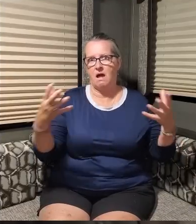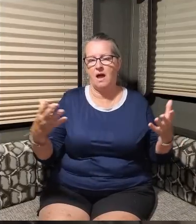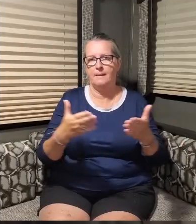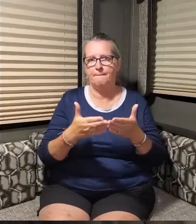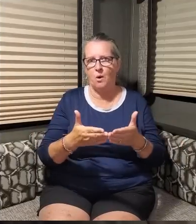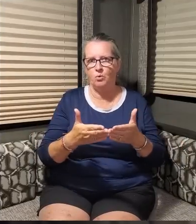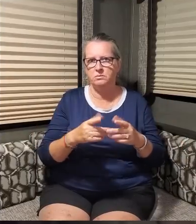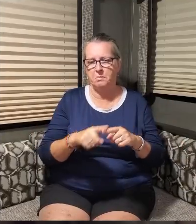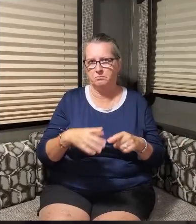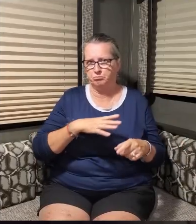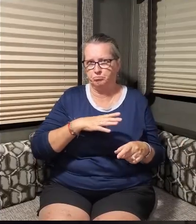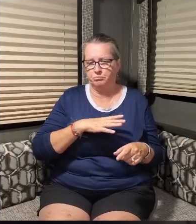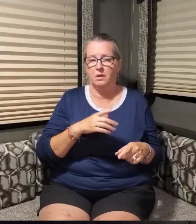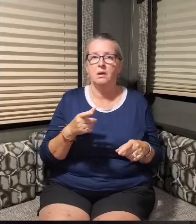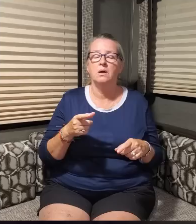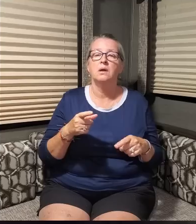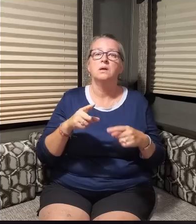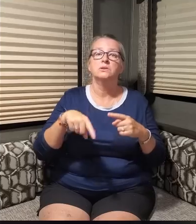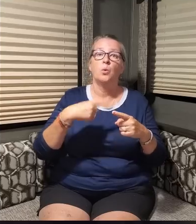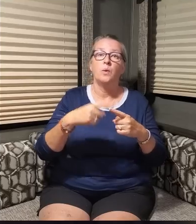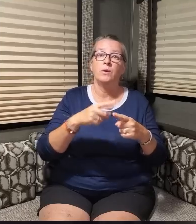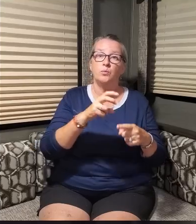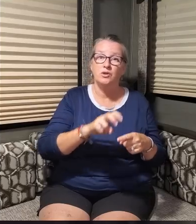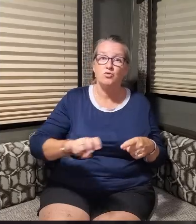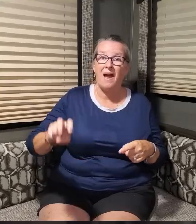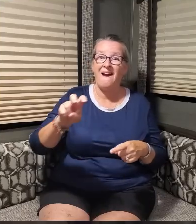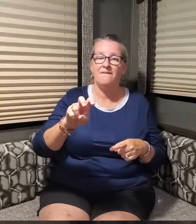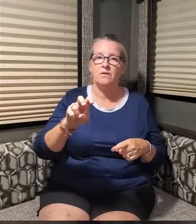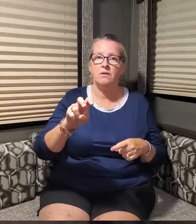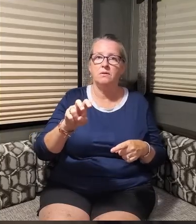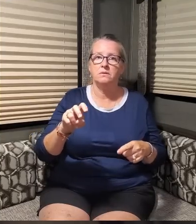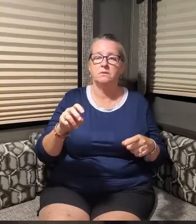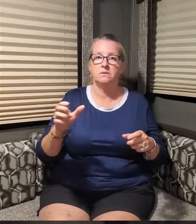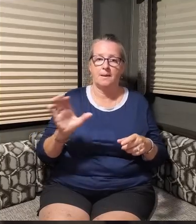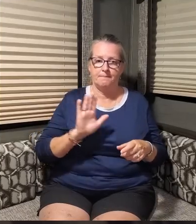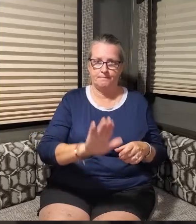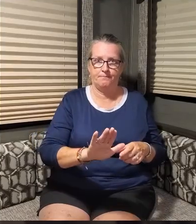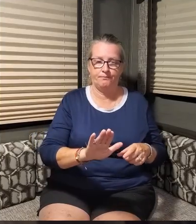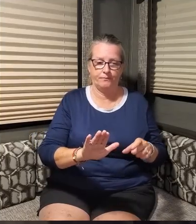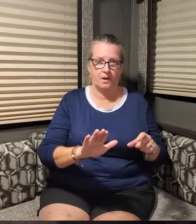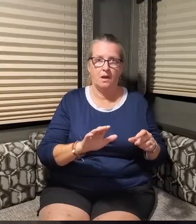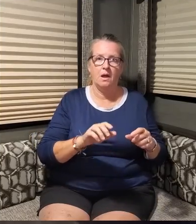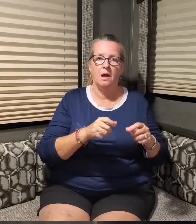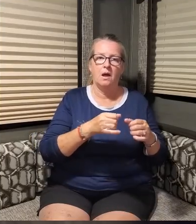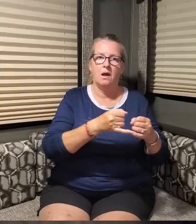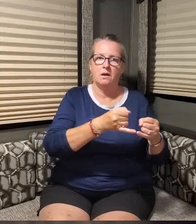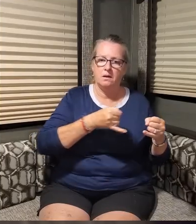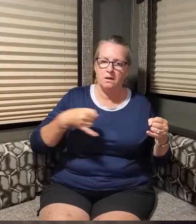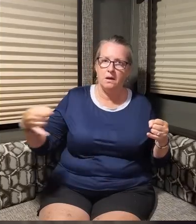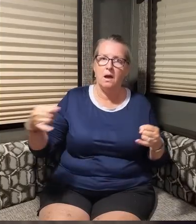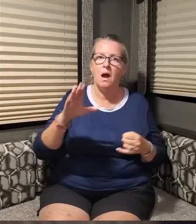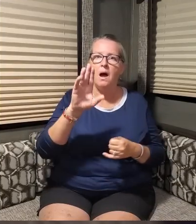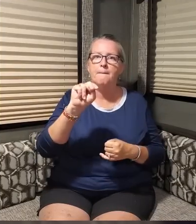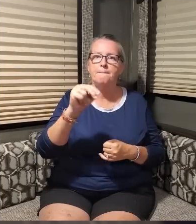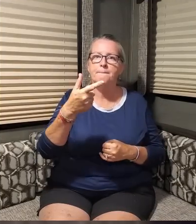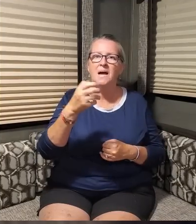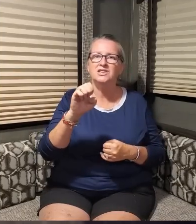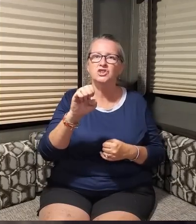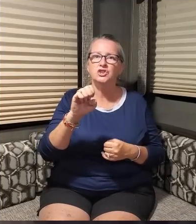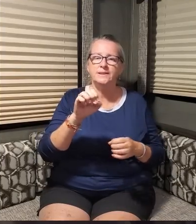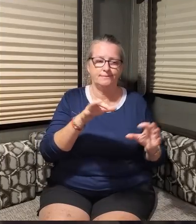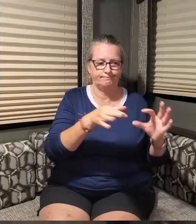all the time. So when we go traveling, what I do is I get a bungee cord and I clip it in